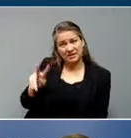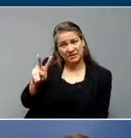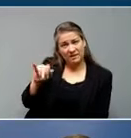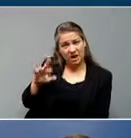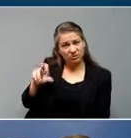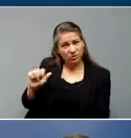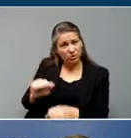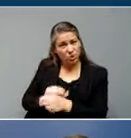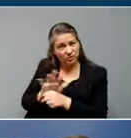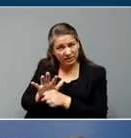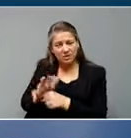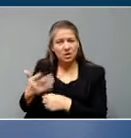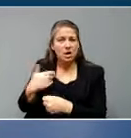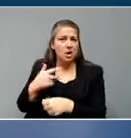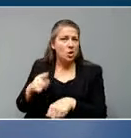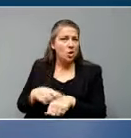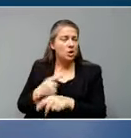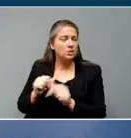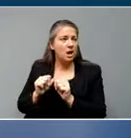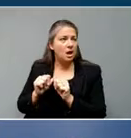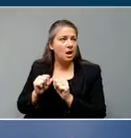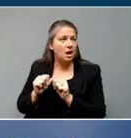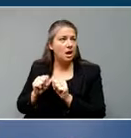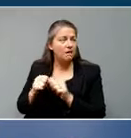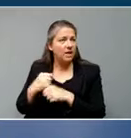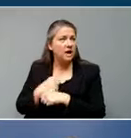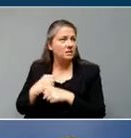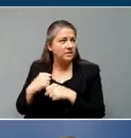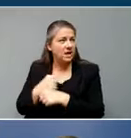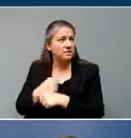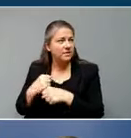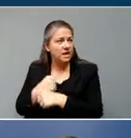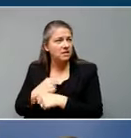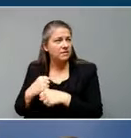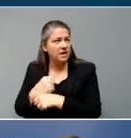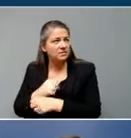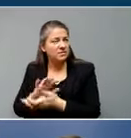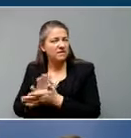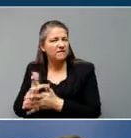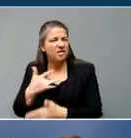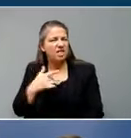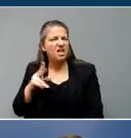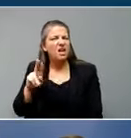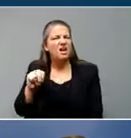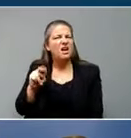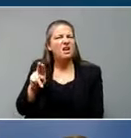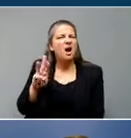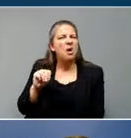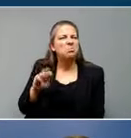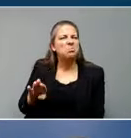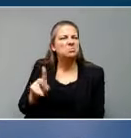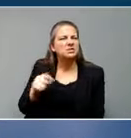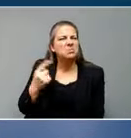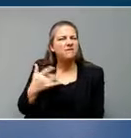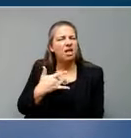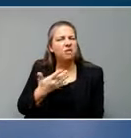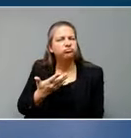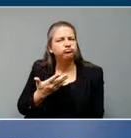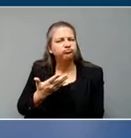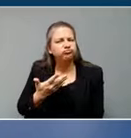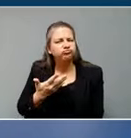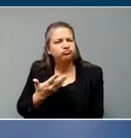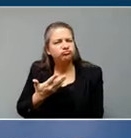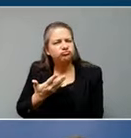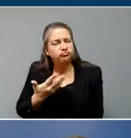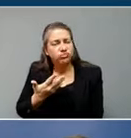numb. And a big part of both hearing from the families that have lost, to the healthcare